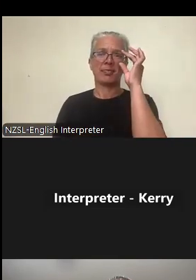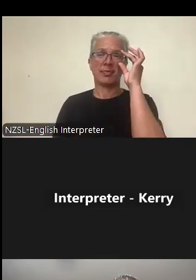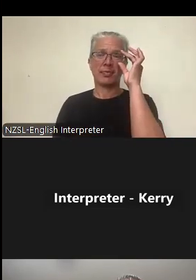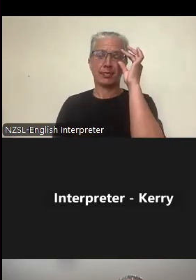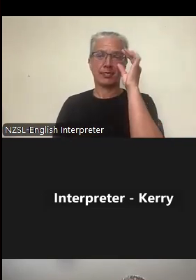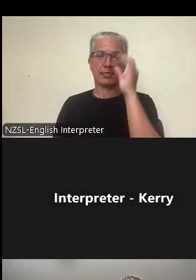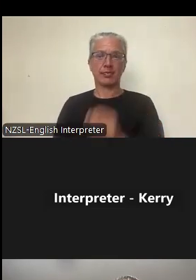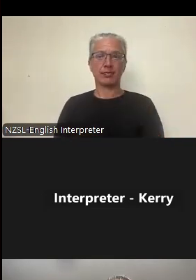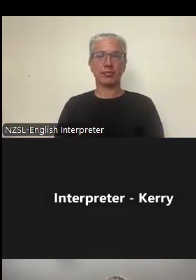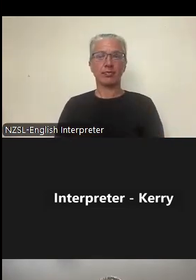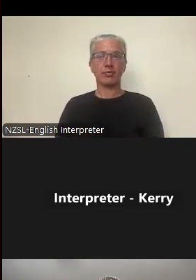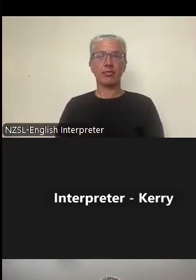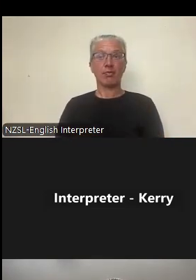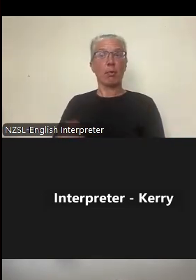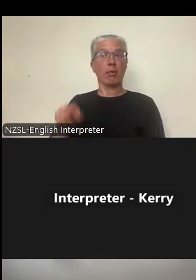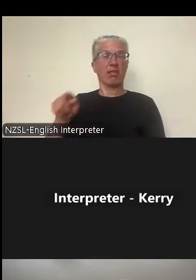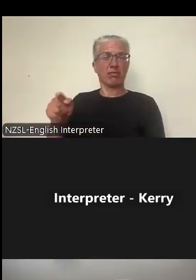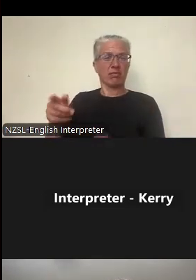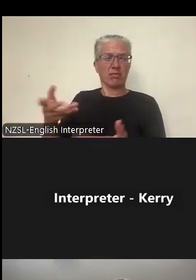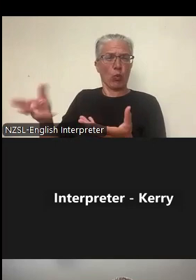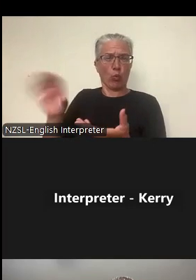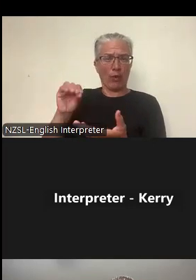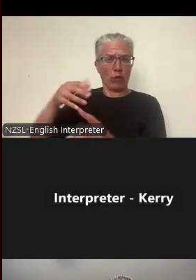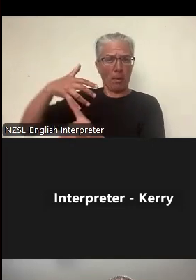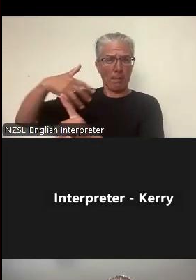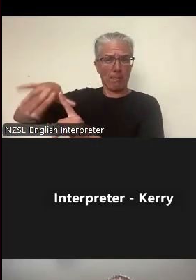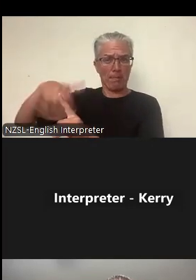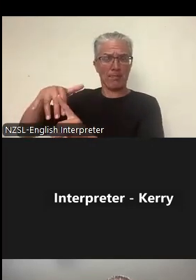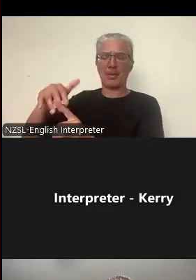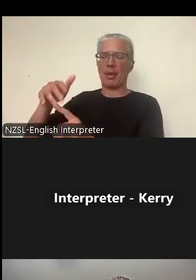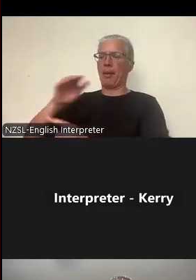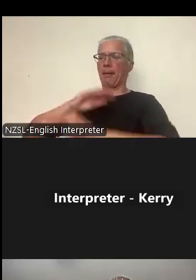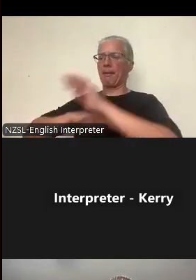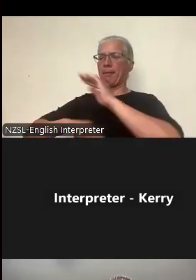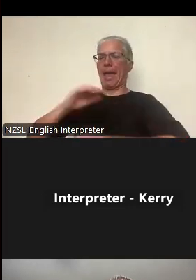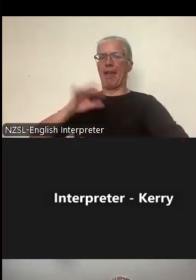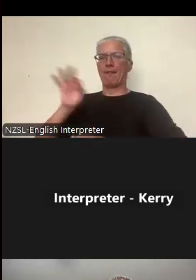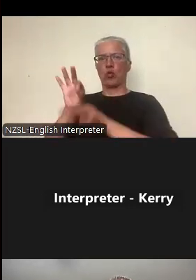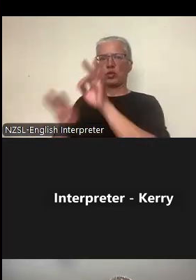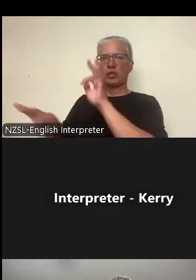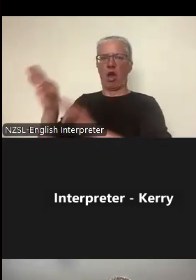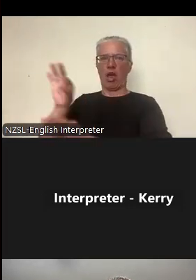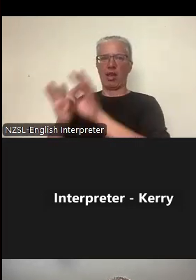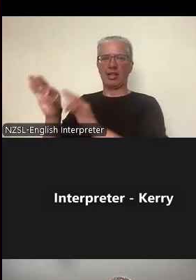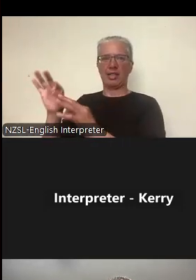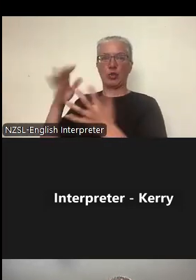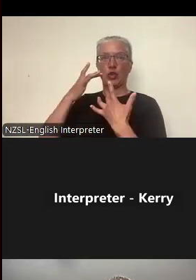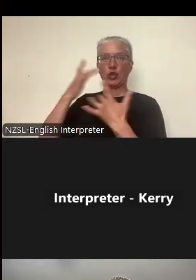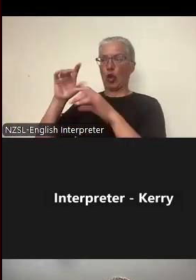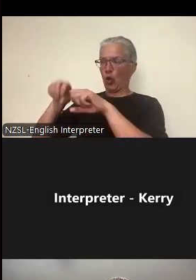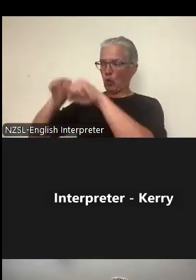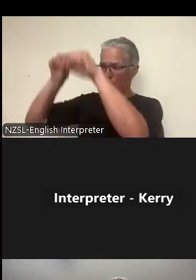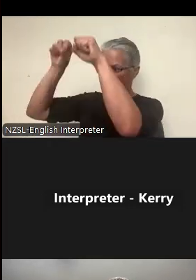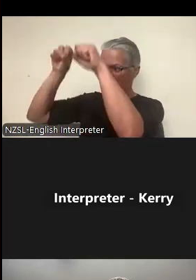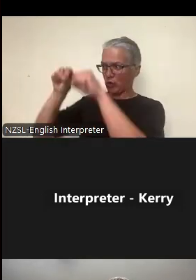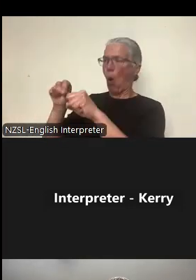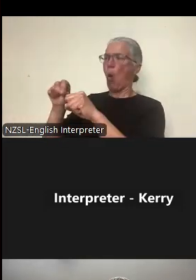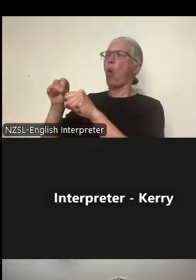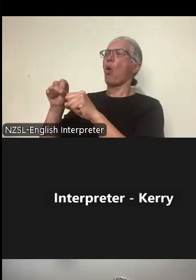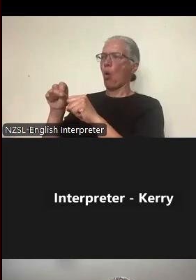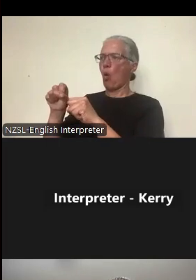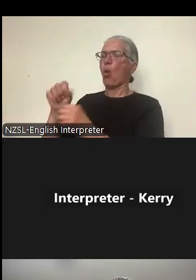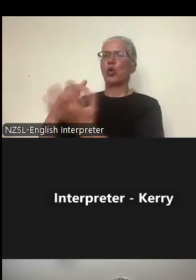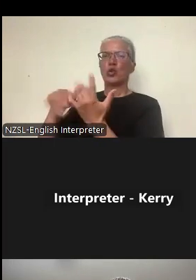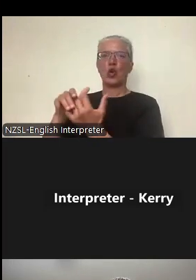It's a concept from behavioural science, and it highlights the influence of those social norms. So